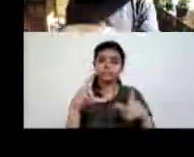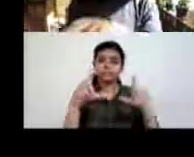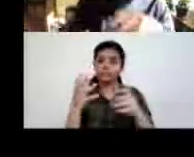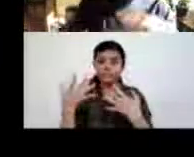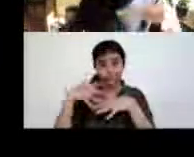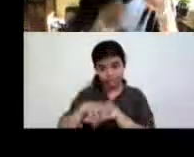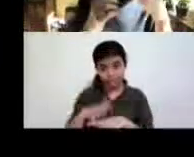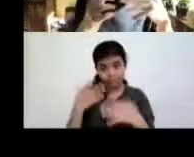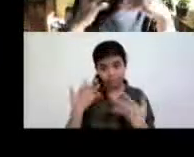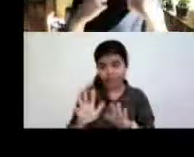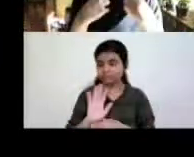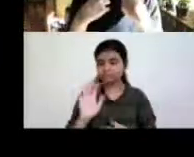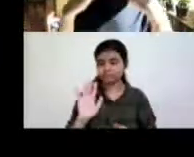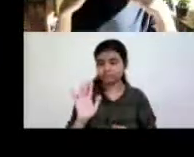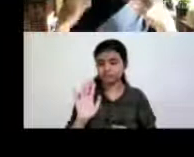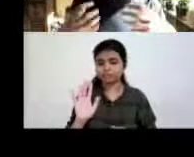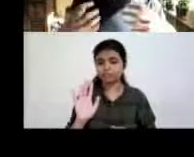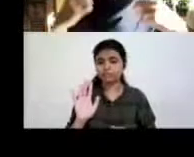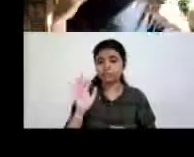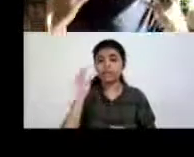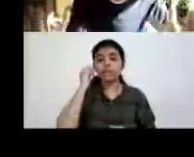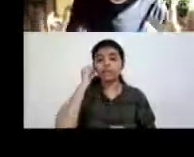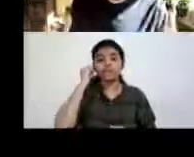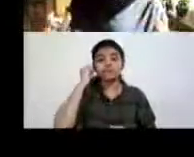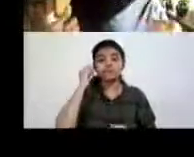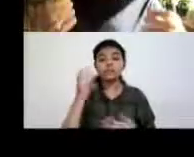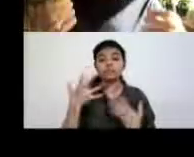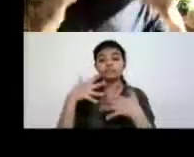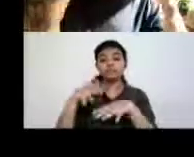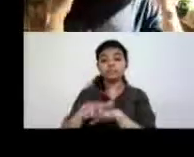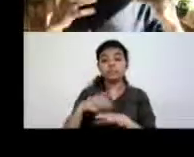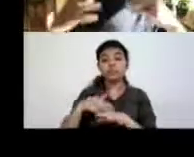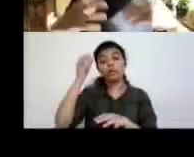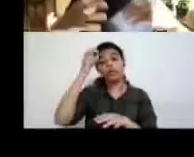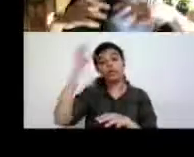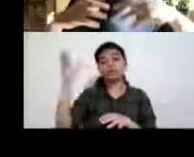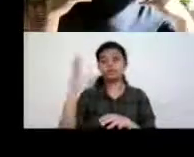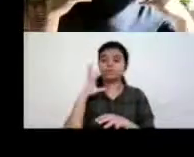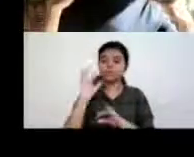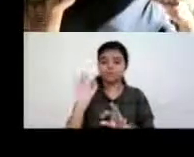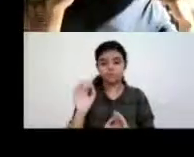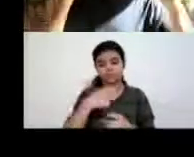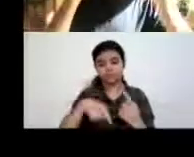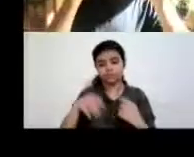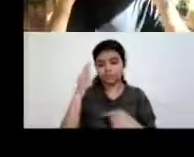yet, because it is like the concept is very important, but it's coming from the